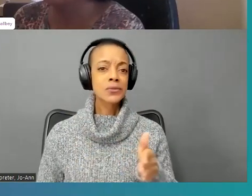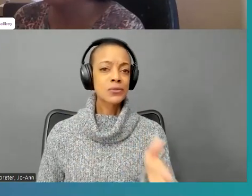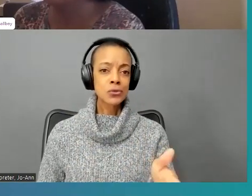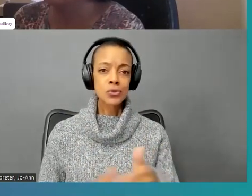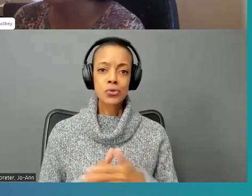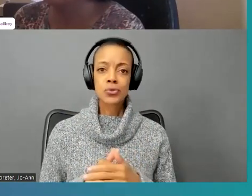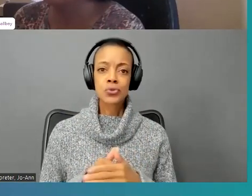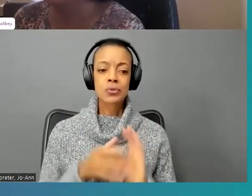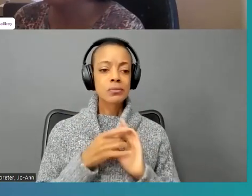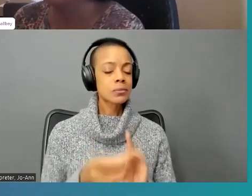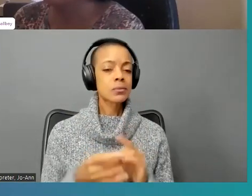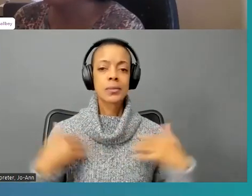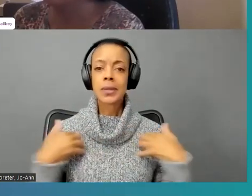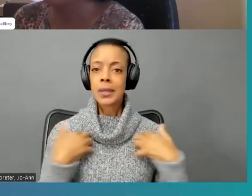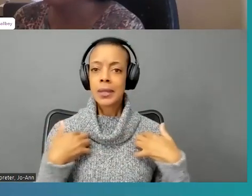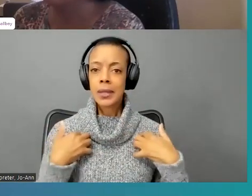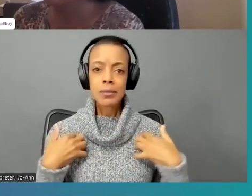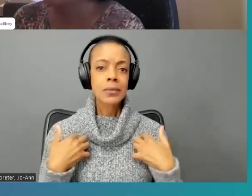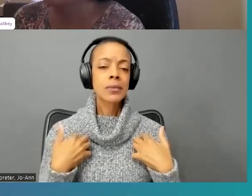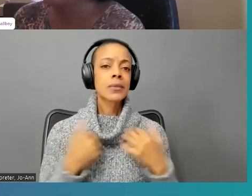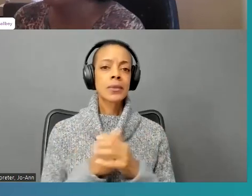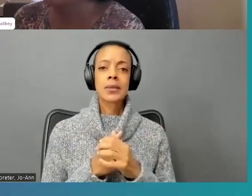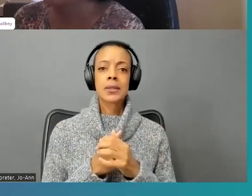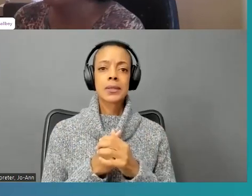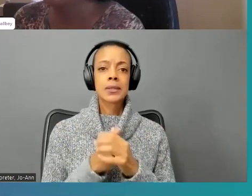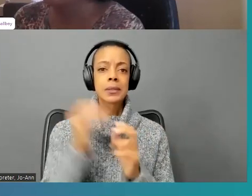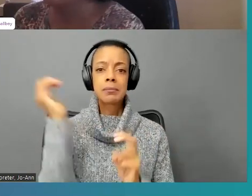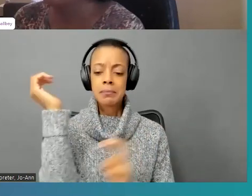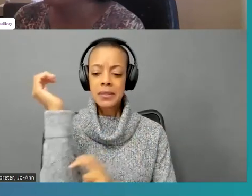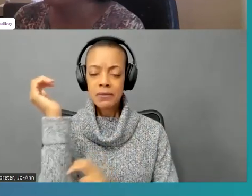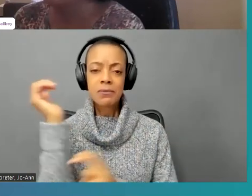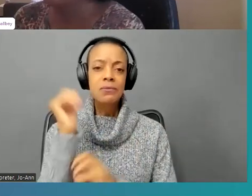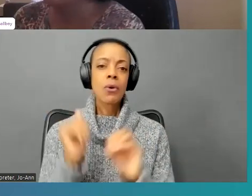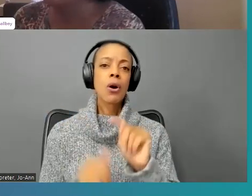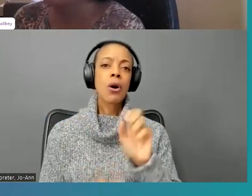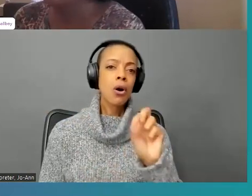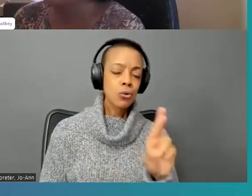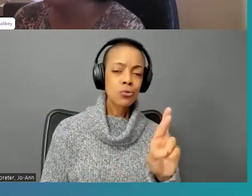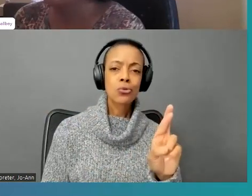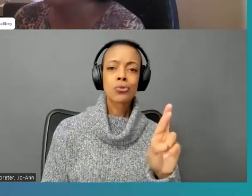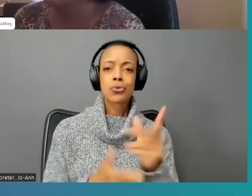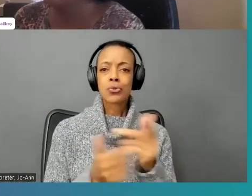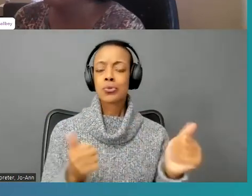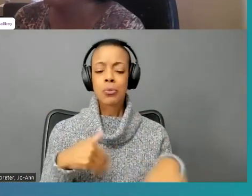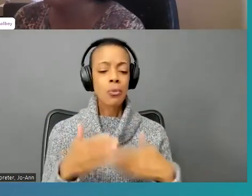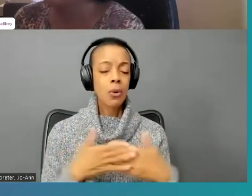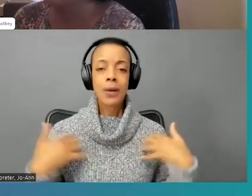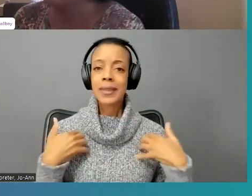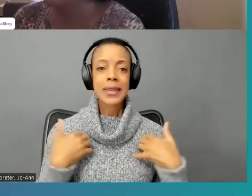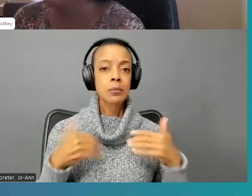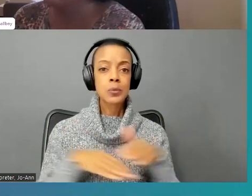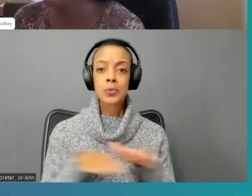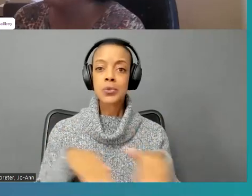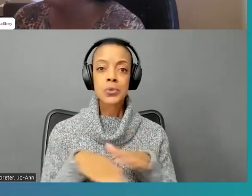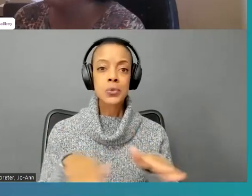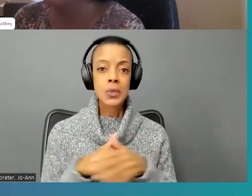the beaver, the otter, the ermines, the, you know, all of those animals that swim in the water, you know, they're supposed